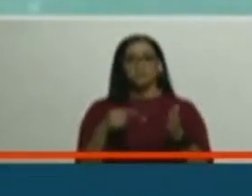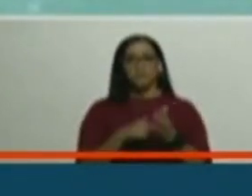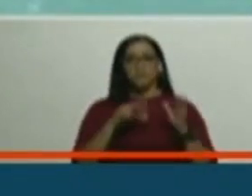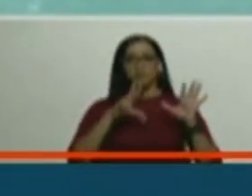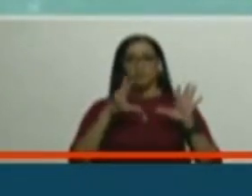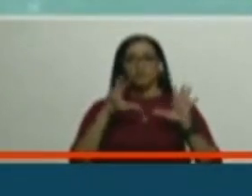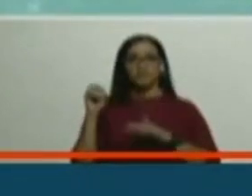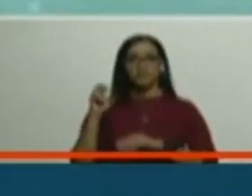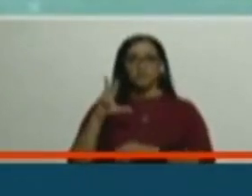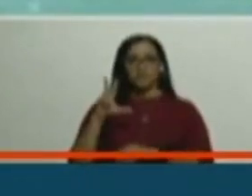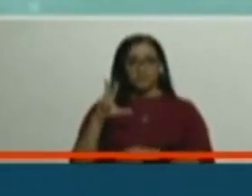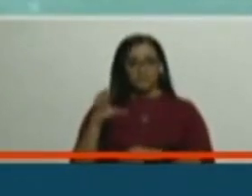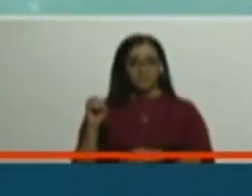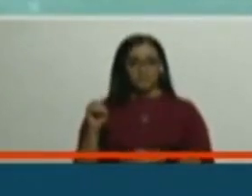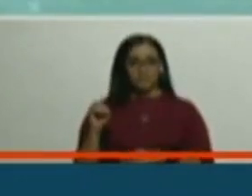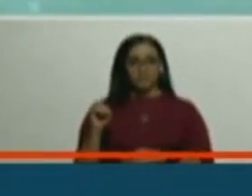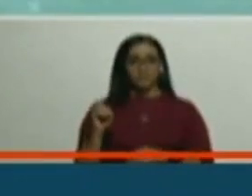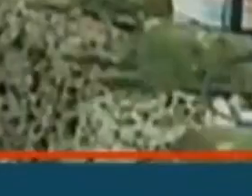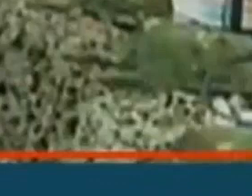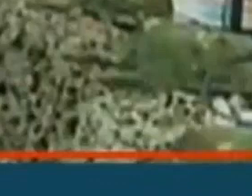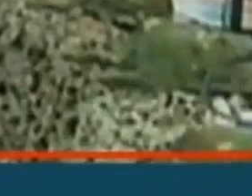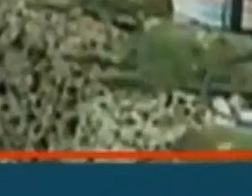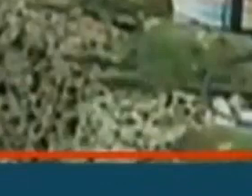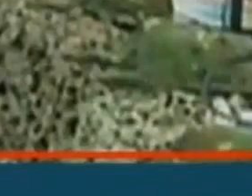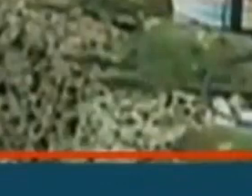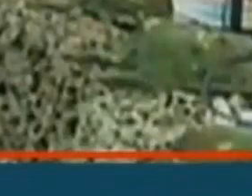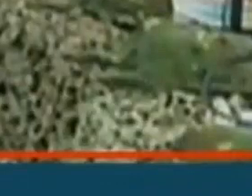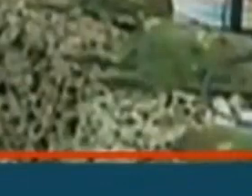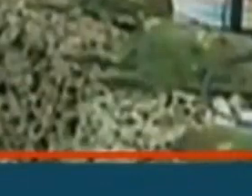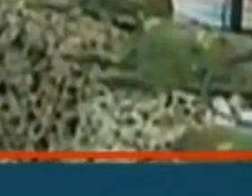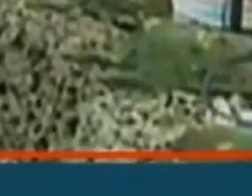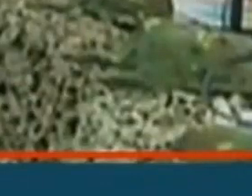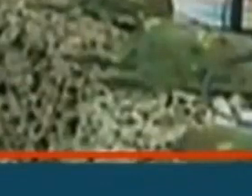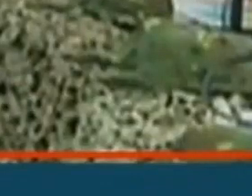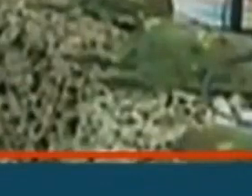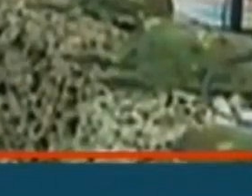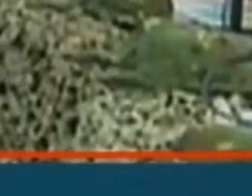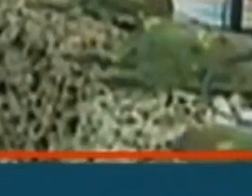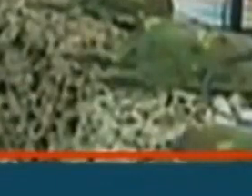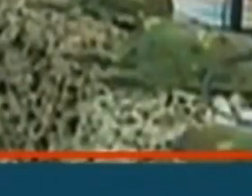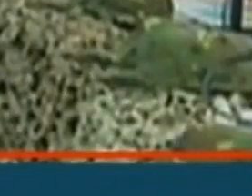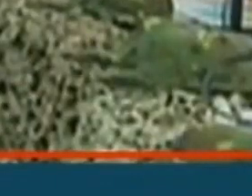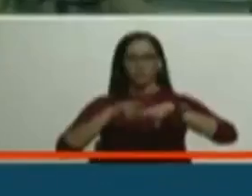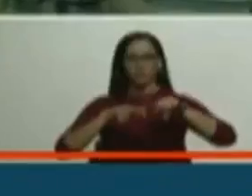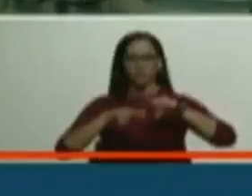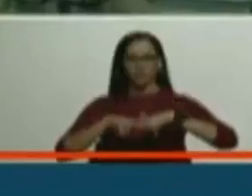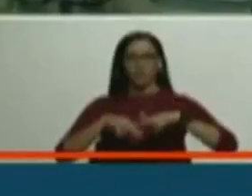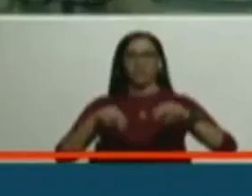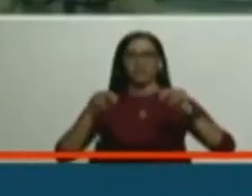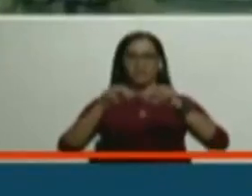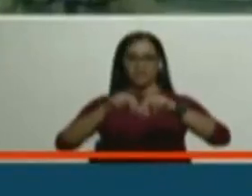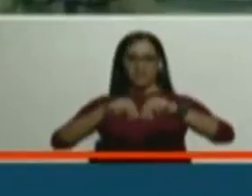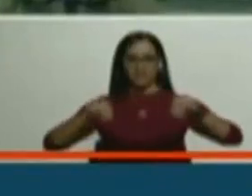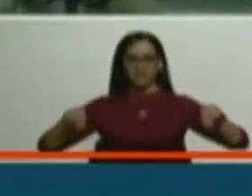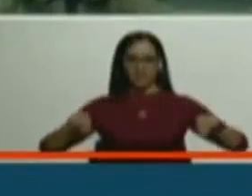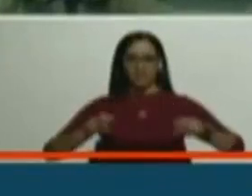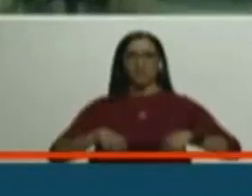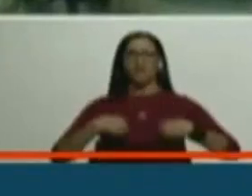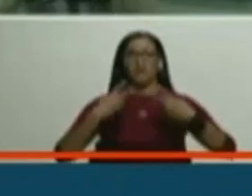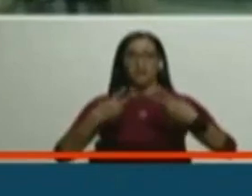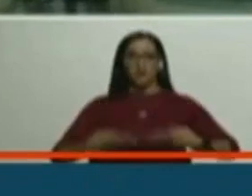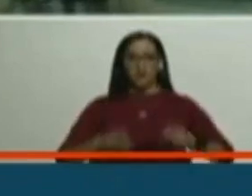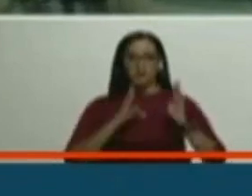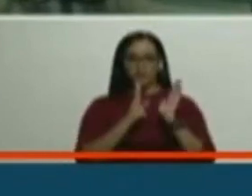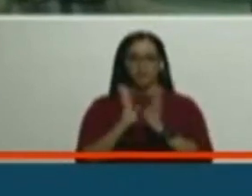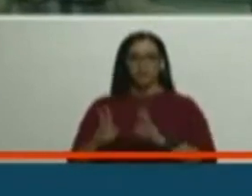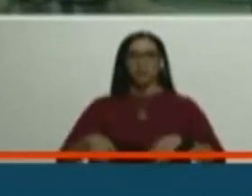so-called Operation Autana in Yapacana National Park in the state of Amazonas. The Venezuelan president reiterated his